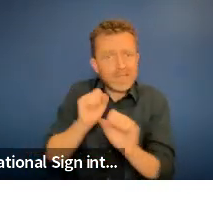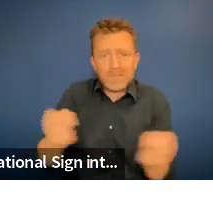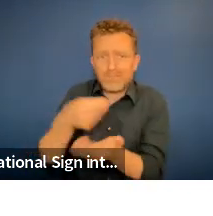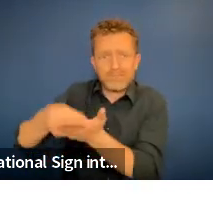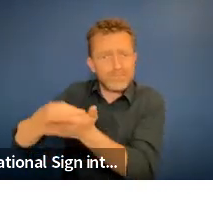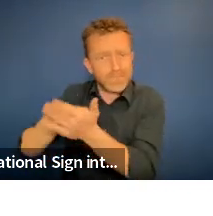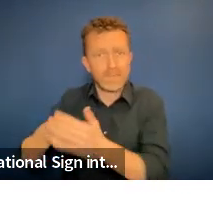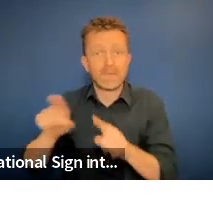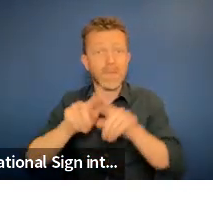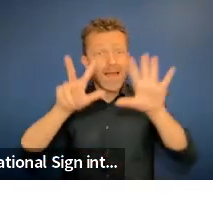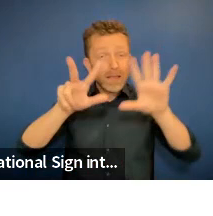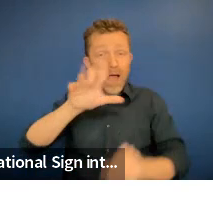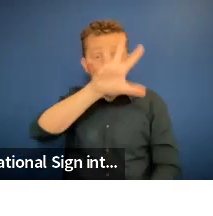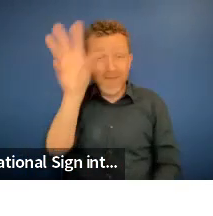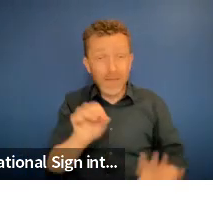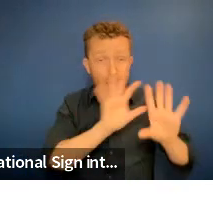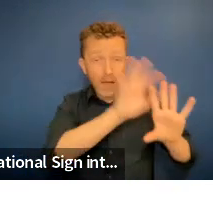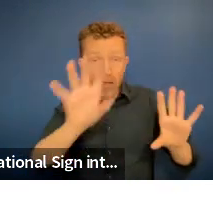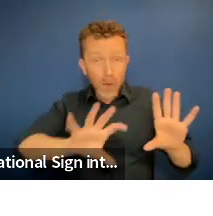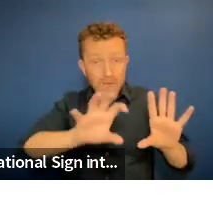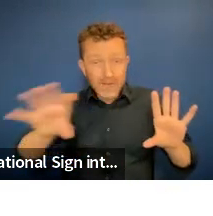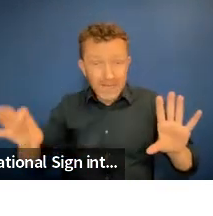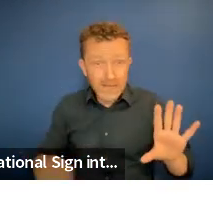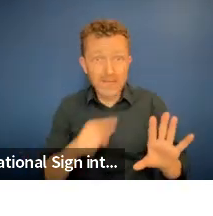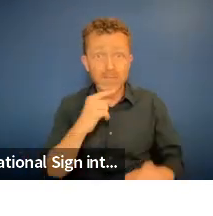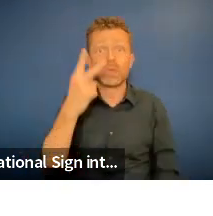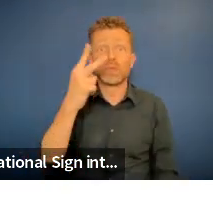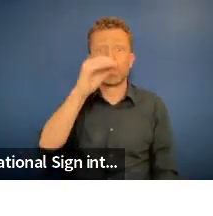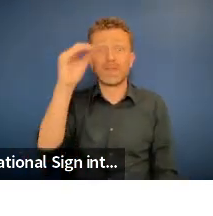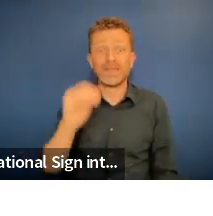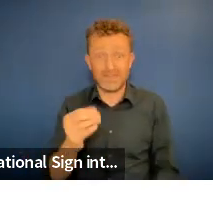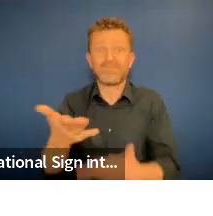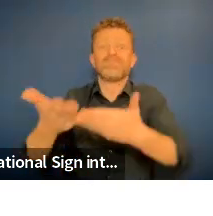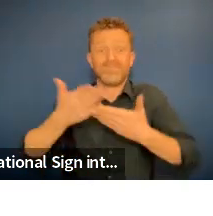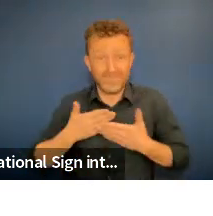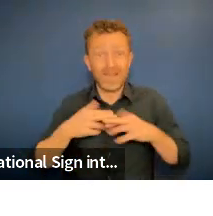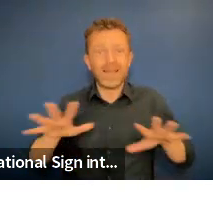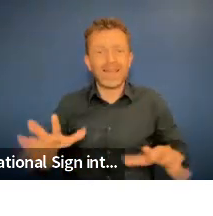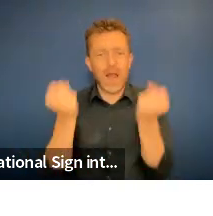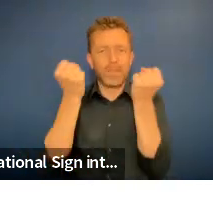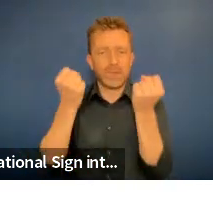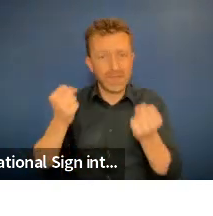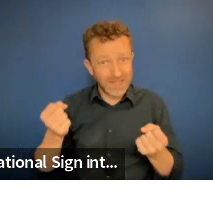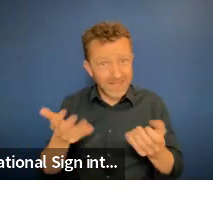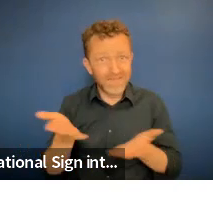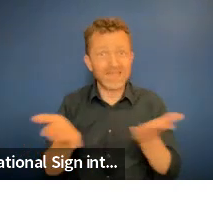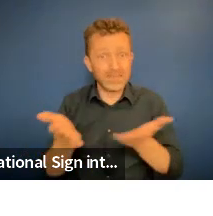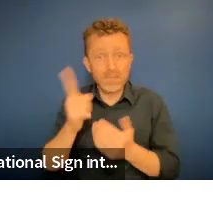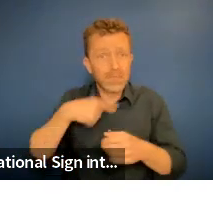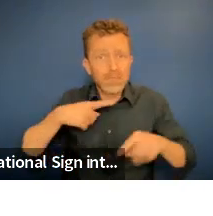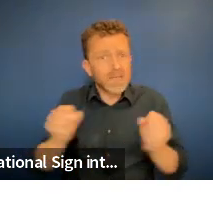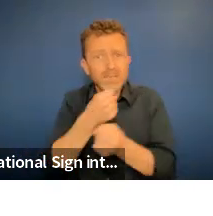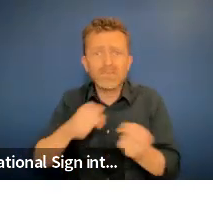More and more countries are implementing cash transfers, particularly disability-targeted cash transfers. And the rationale given for